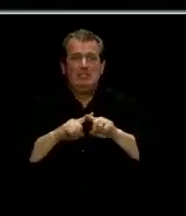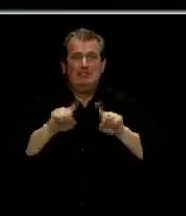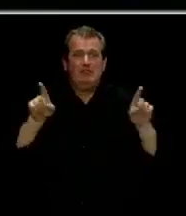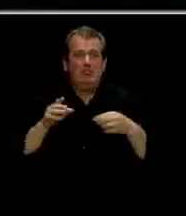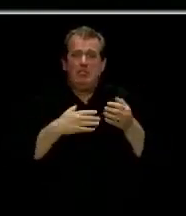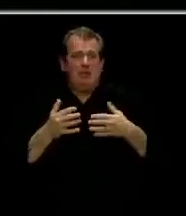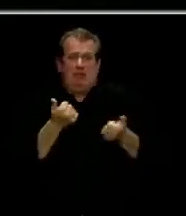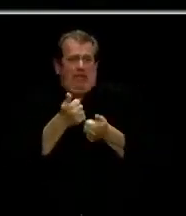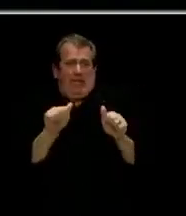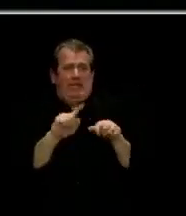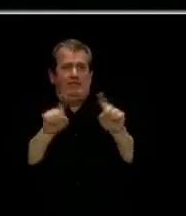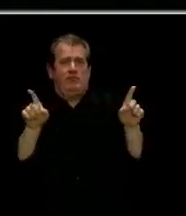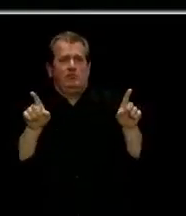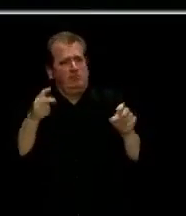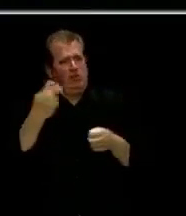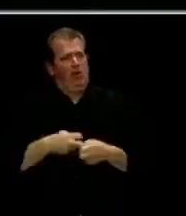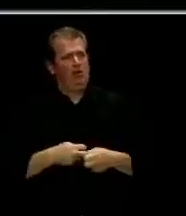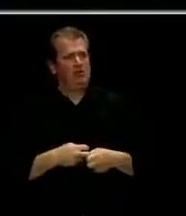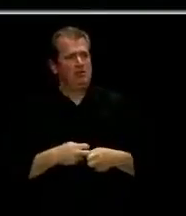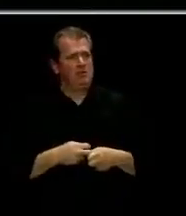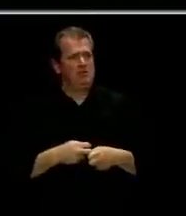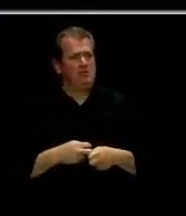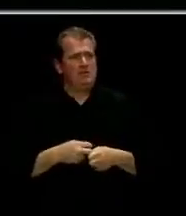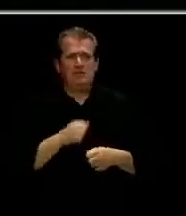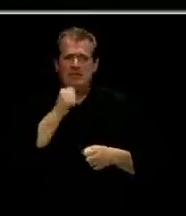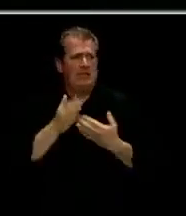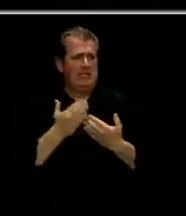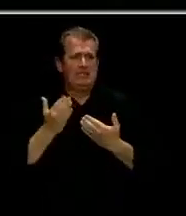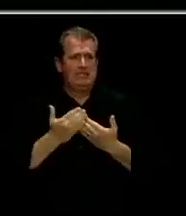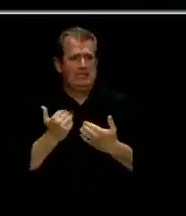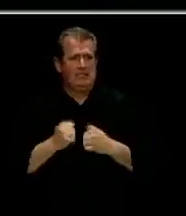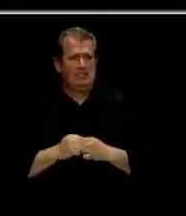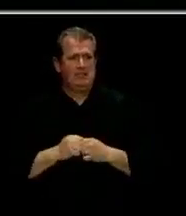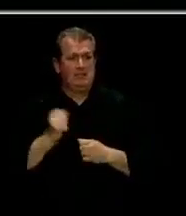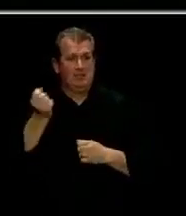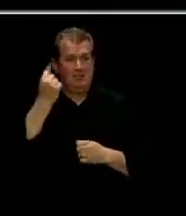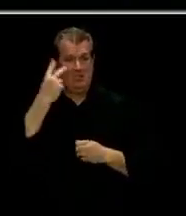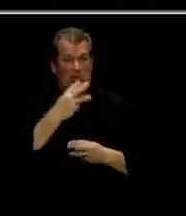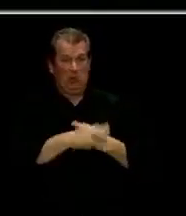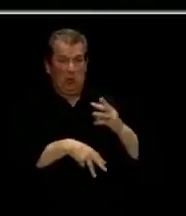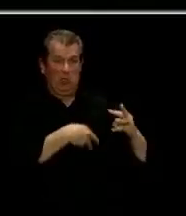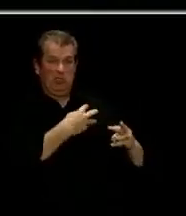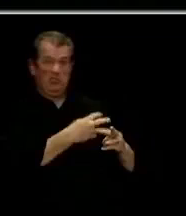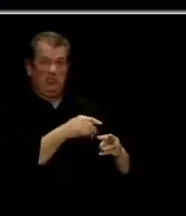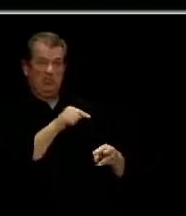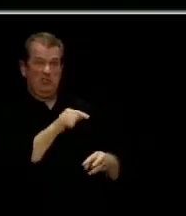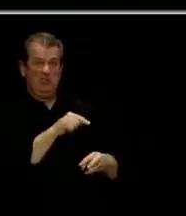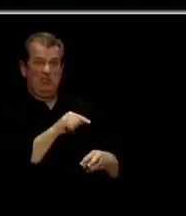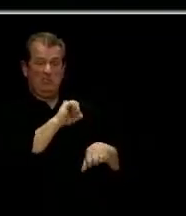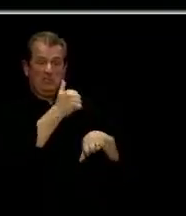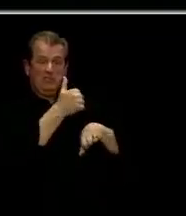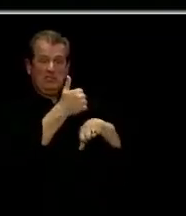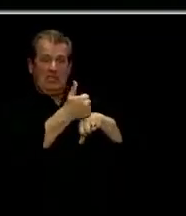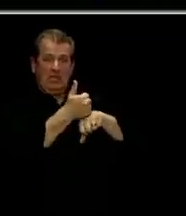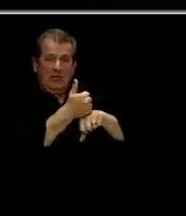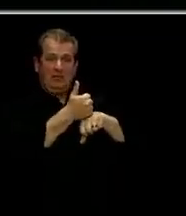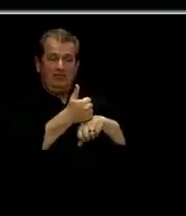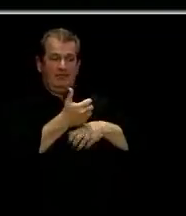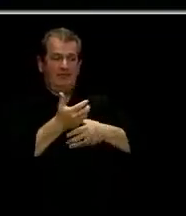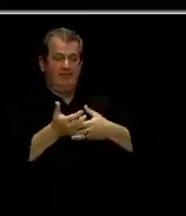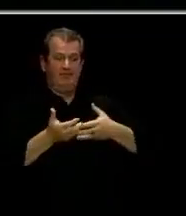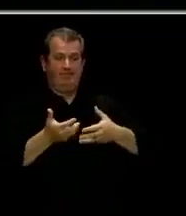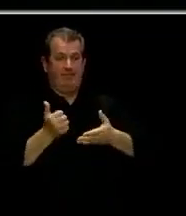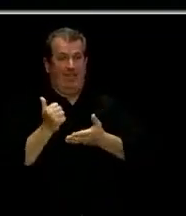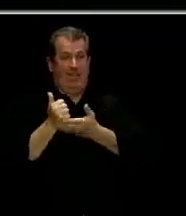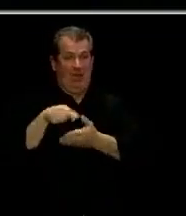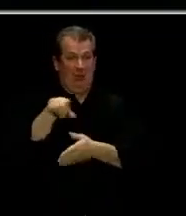it's the world is, it's not set up to make things